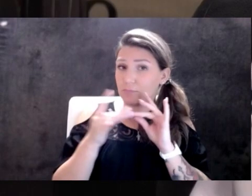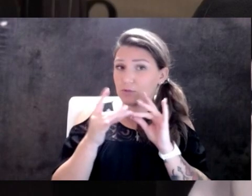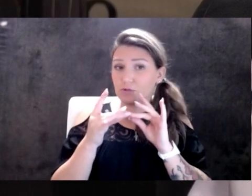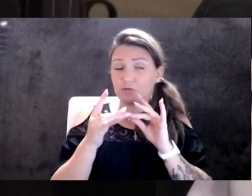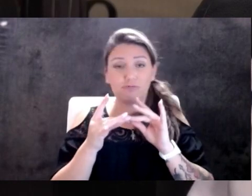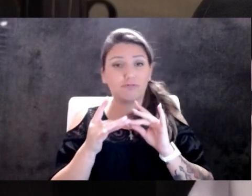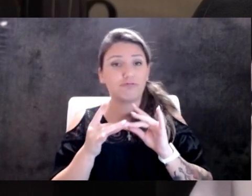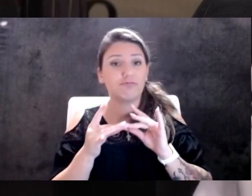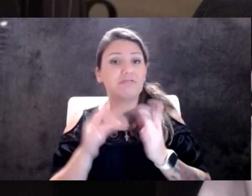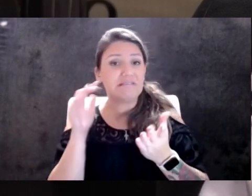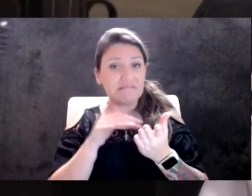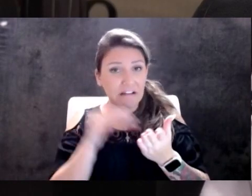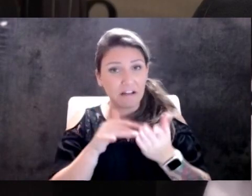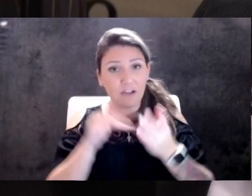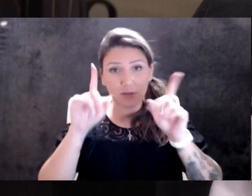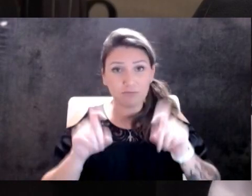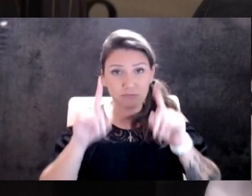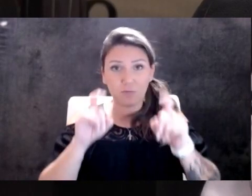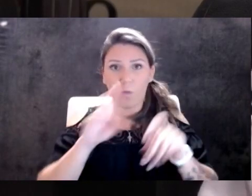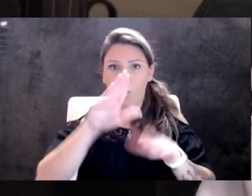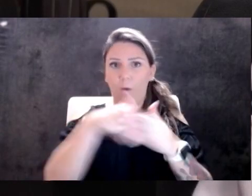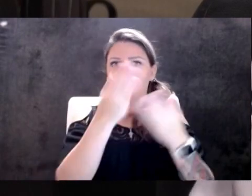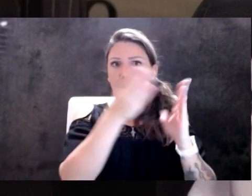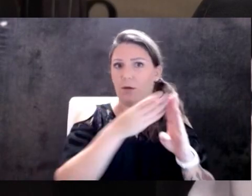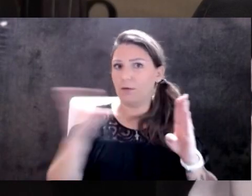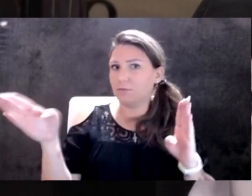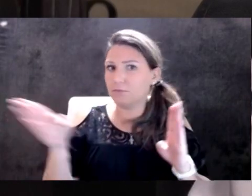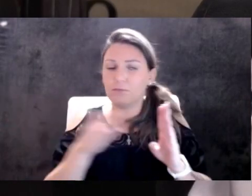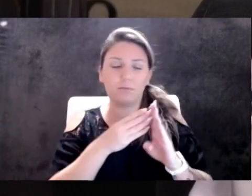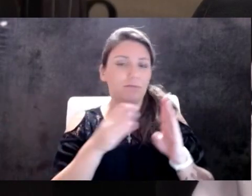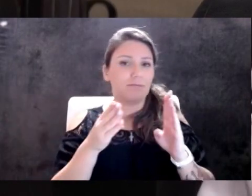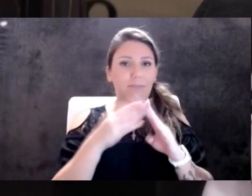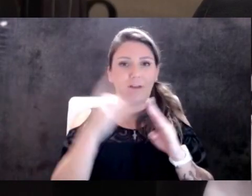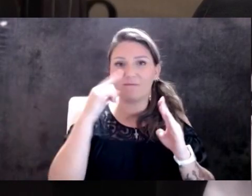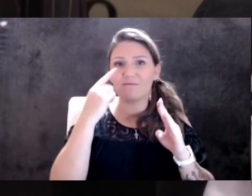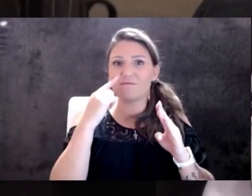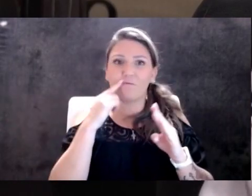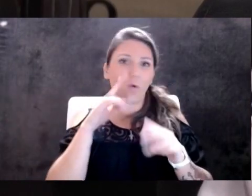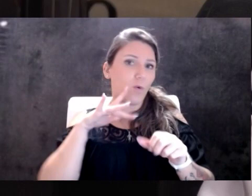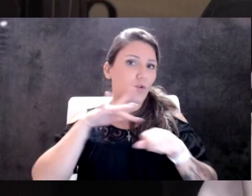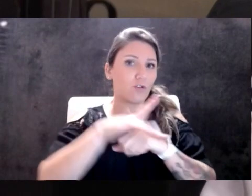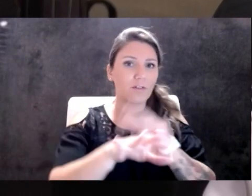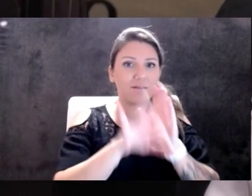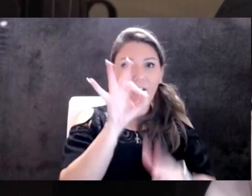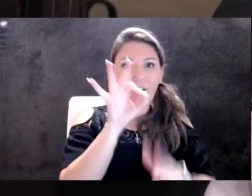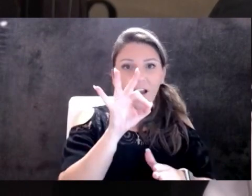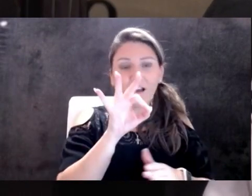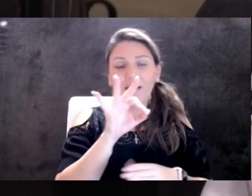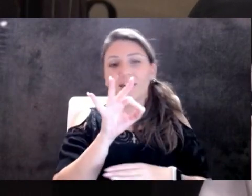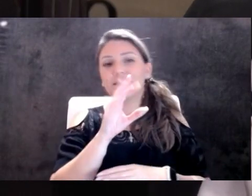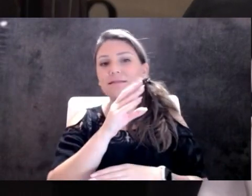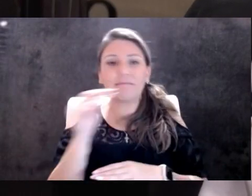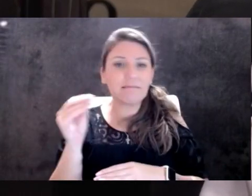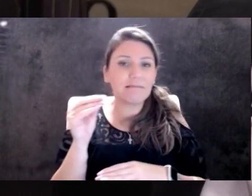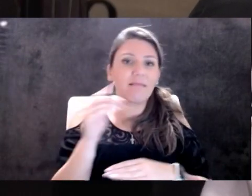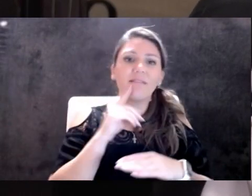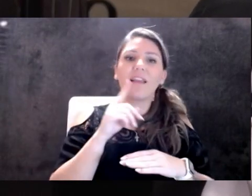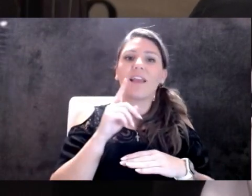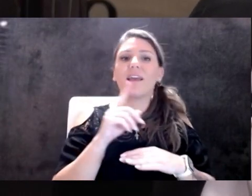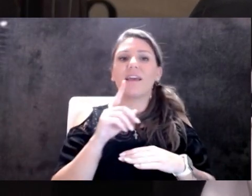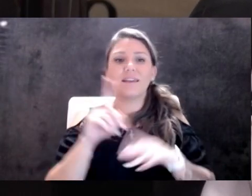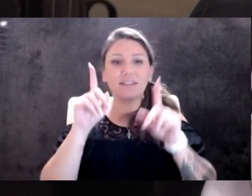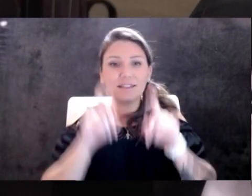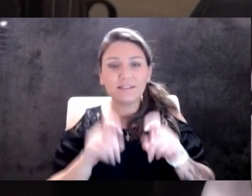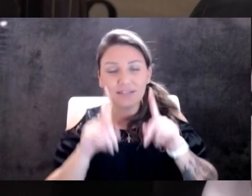through the whole spectrum. There are trials even for early detection and prevention. There are trials that address needs